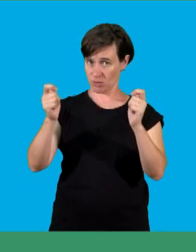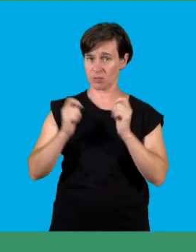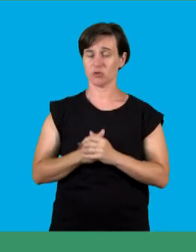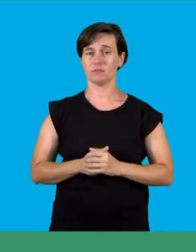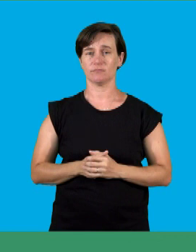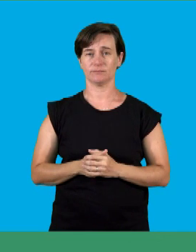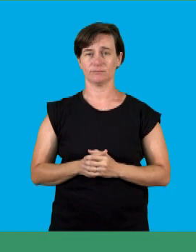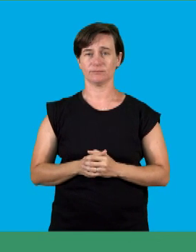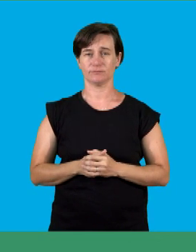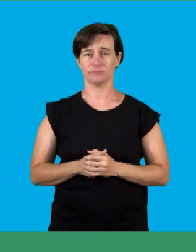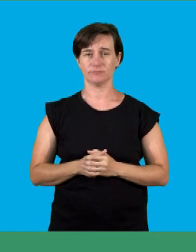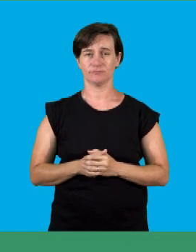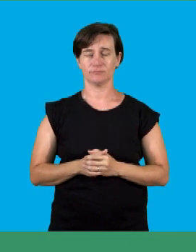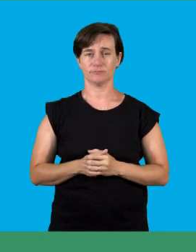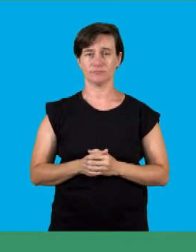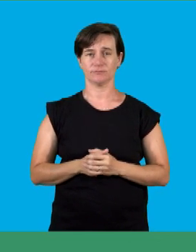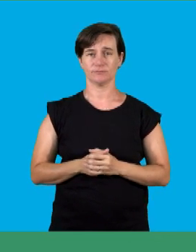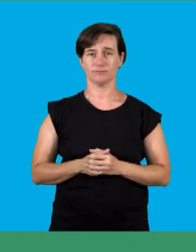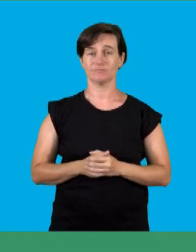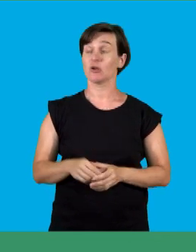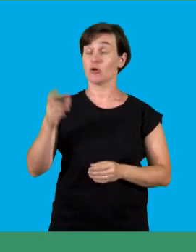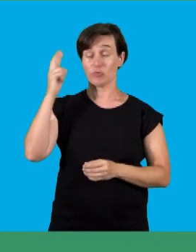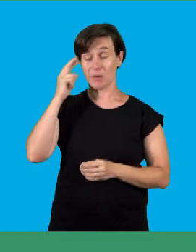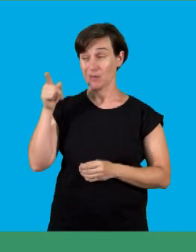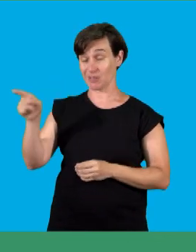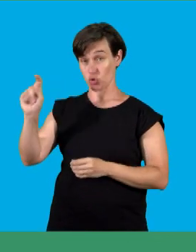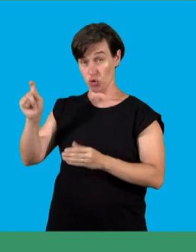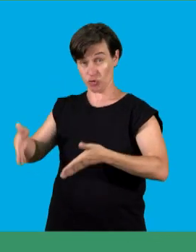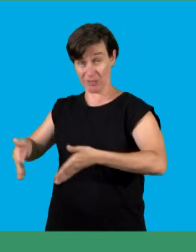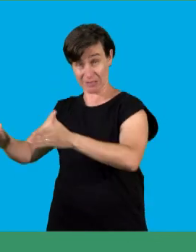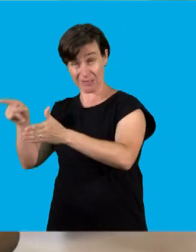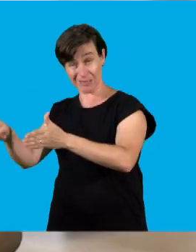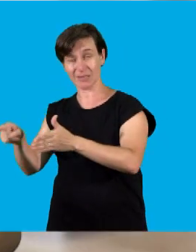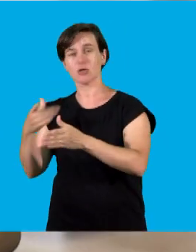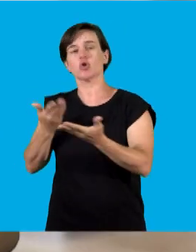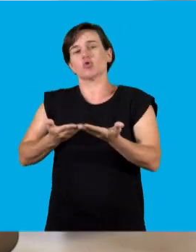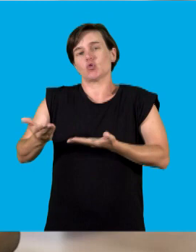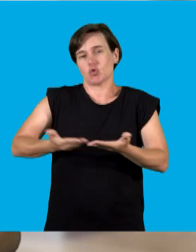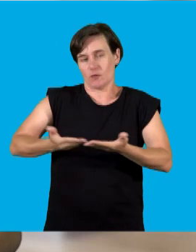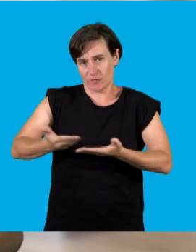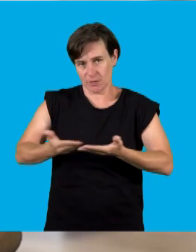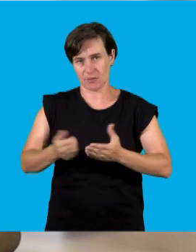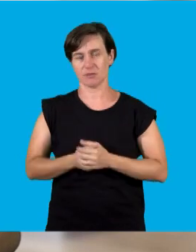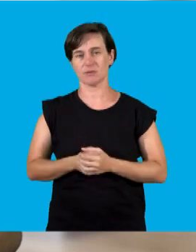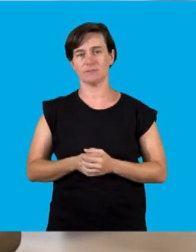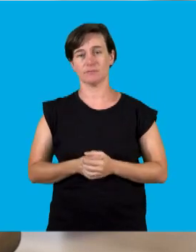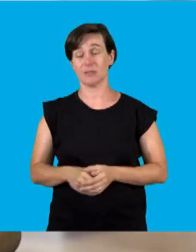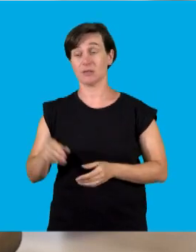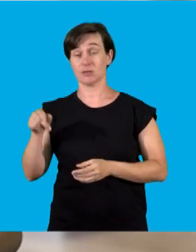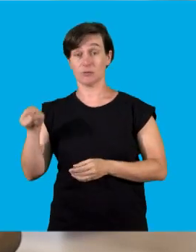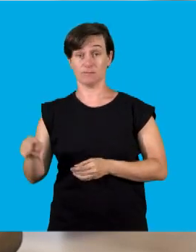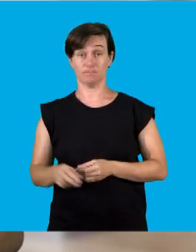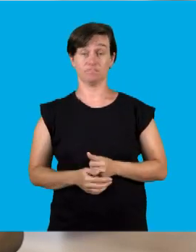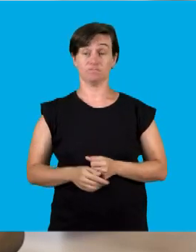transportation. Remember, they deal with services rather than products themselves. A service of transport, taking goods from the